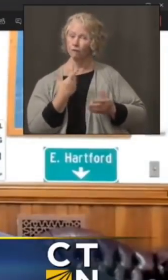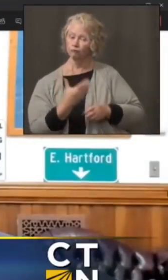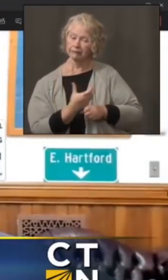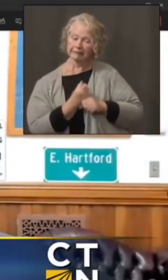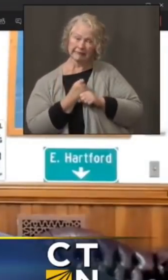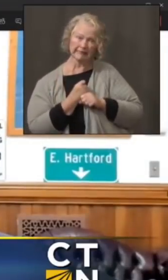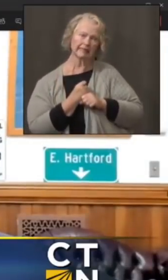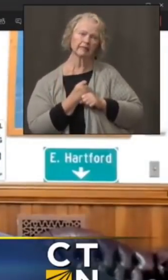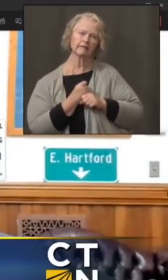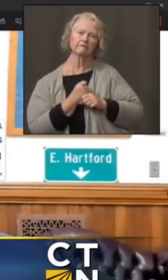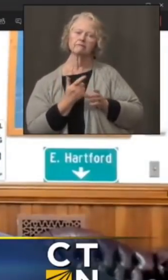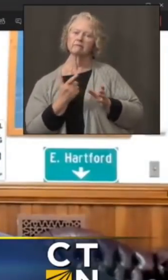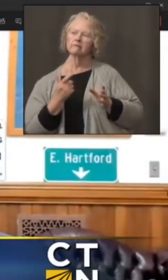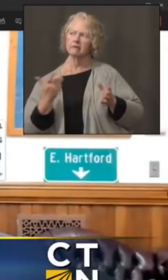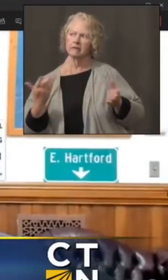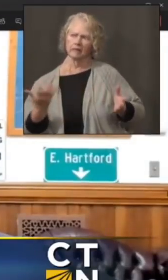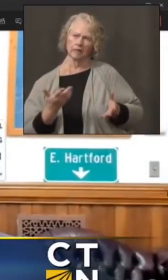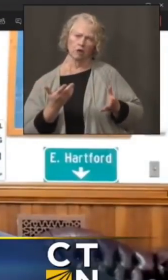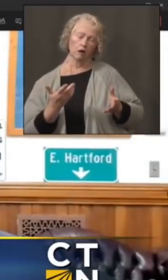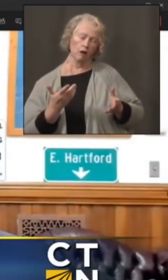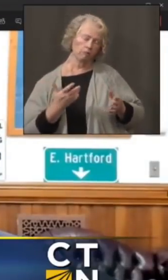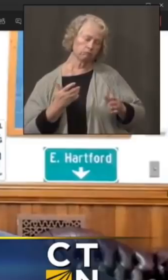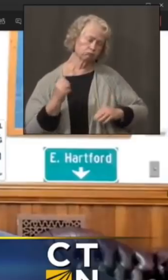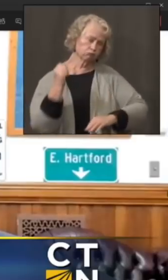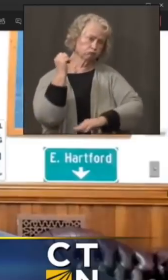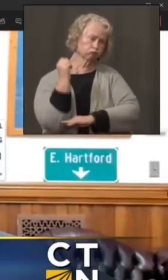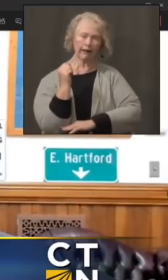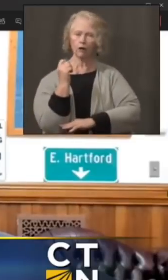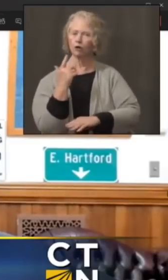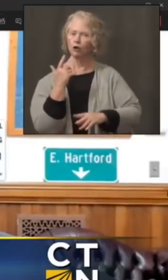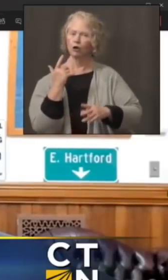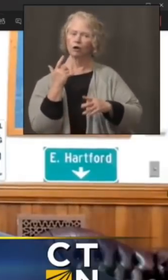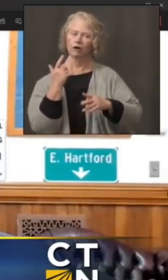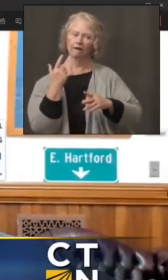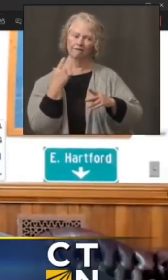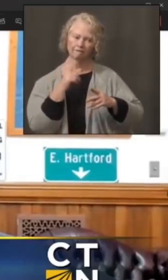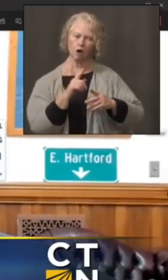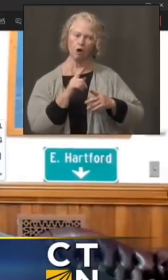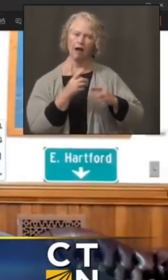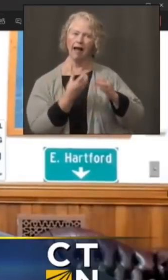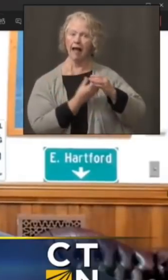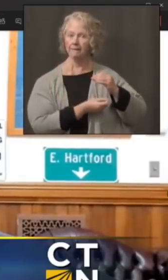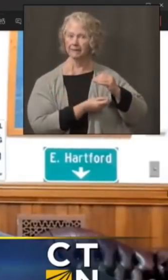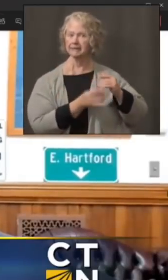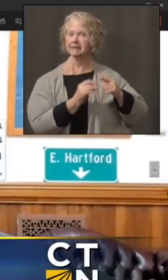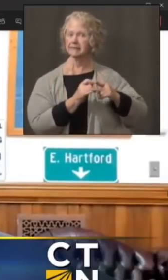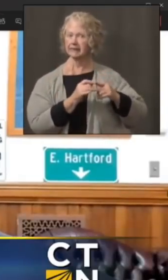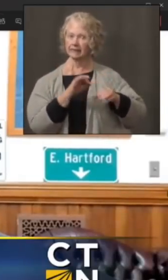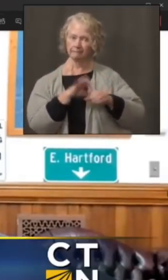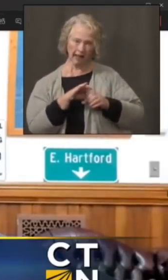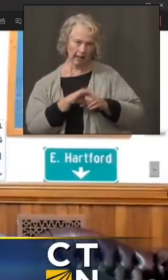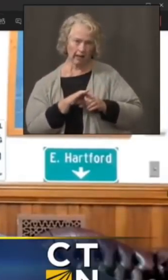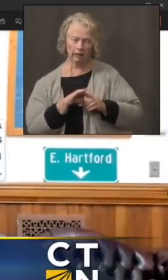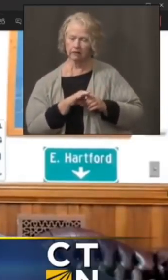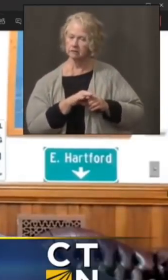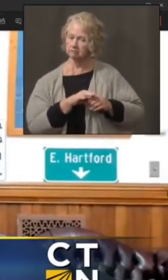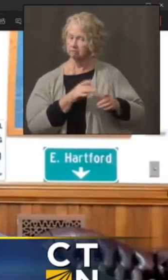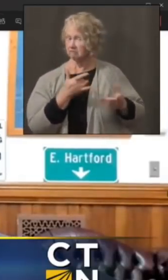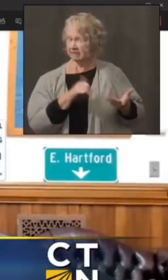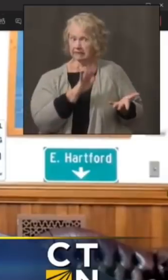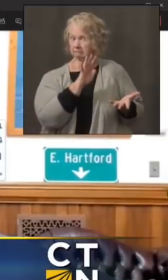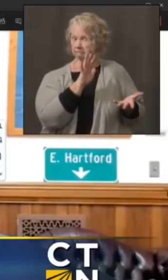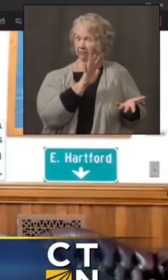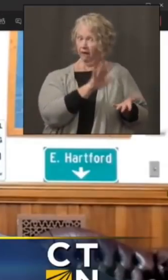of absentee ballots here in the state of Connecticut for individuals to vote and utilize their constitutional right to